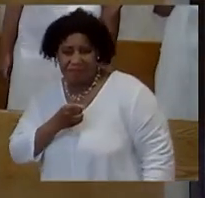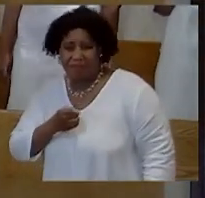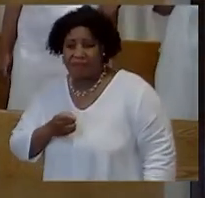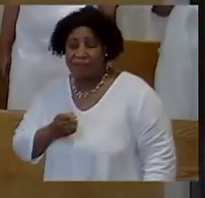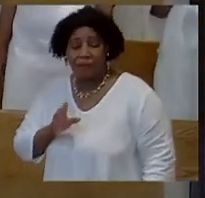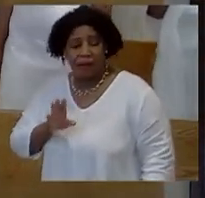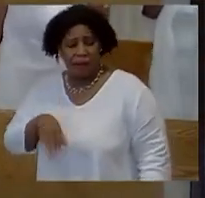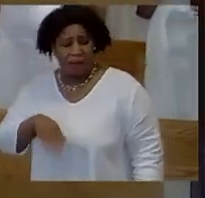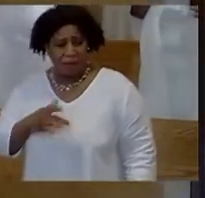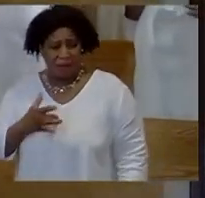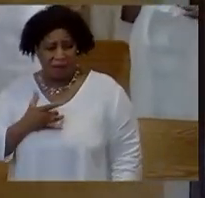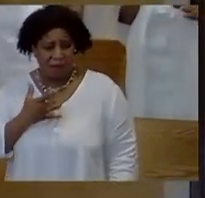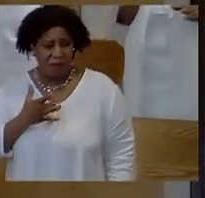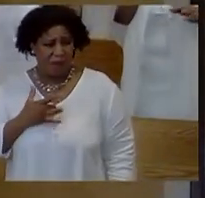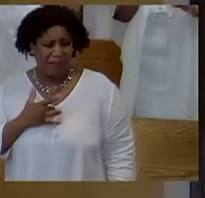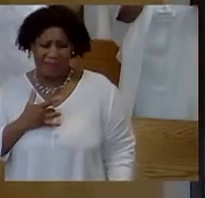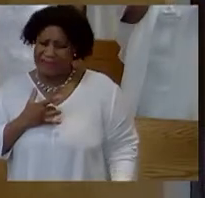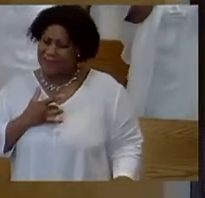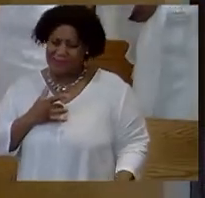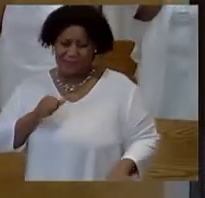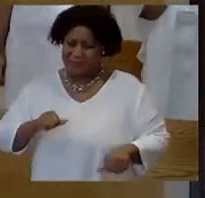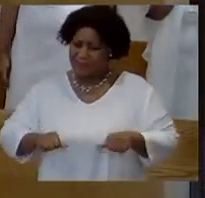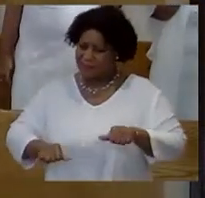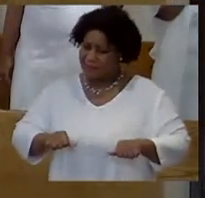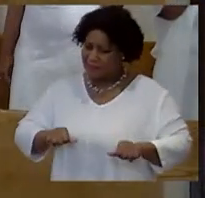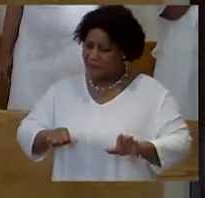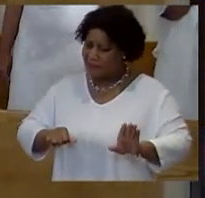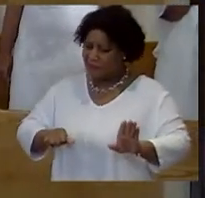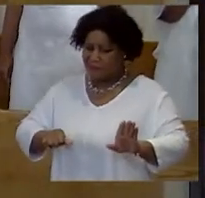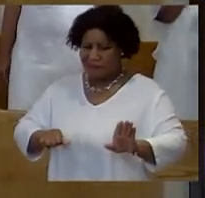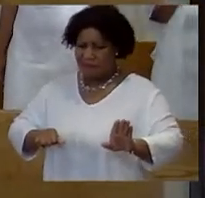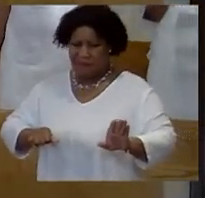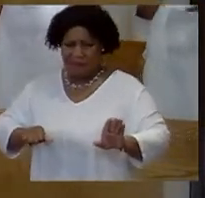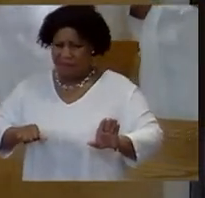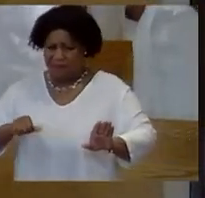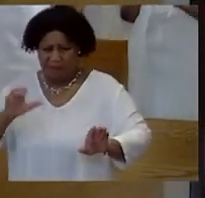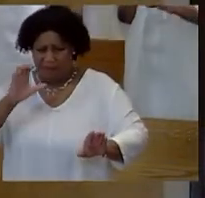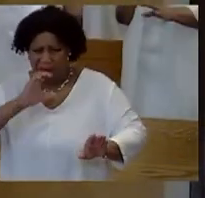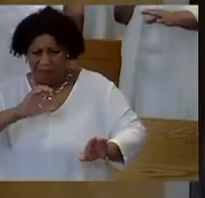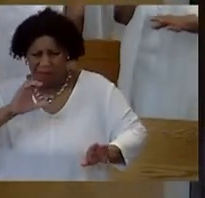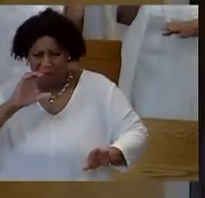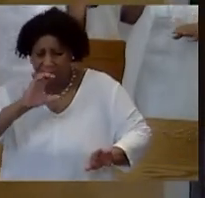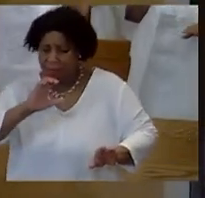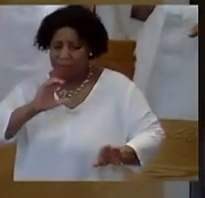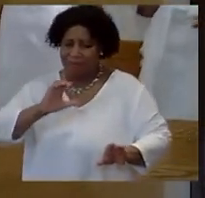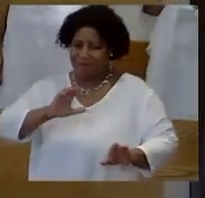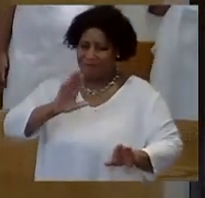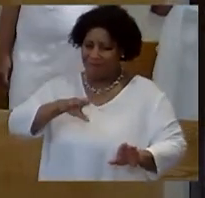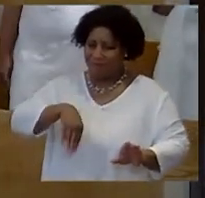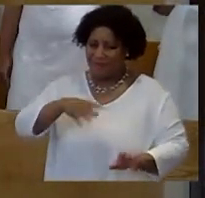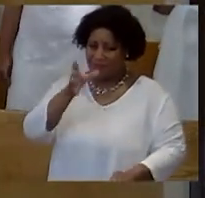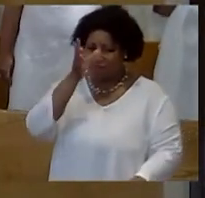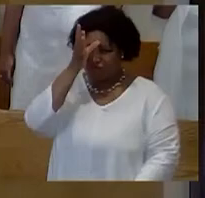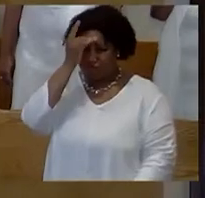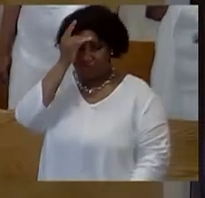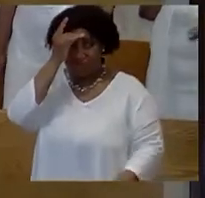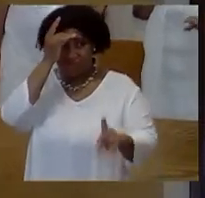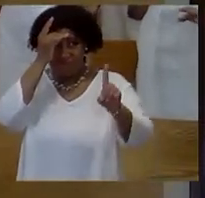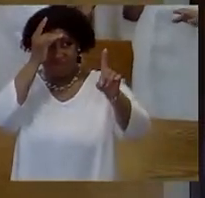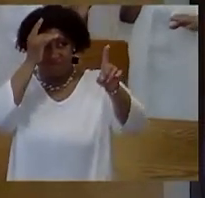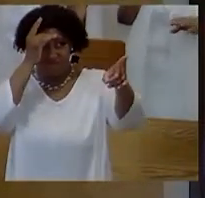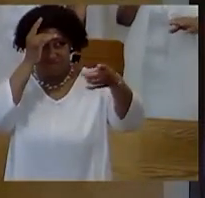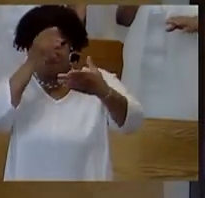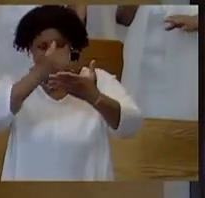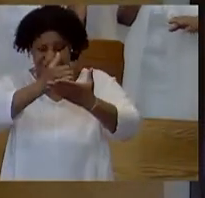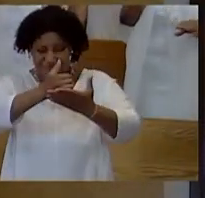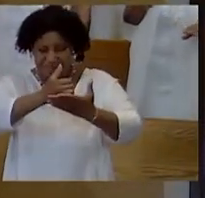And when you're in doubt and you can't find no way out, just remember, He'll see you through.